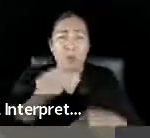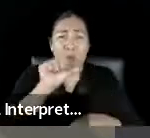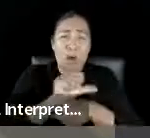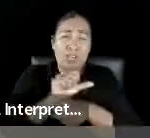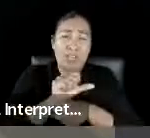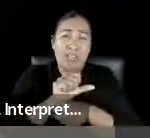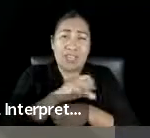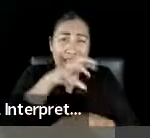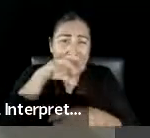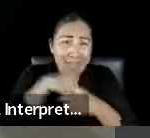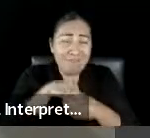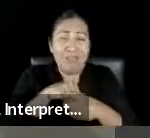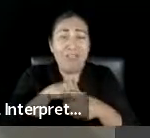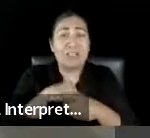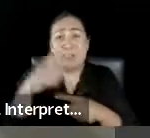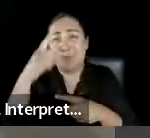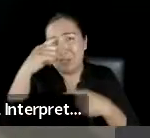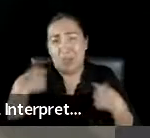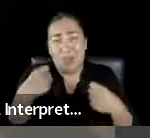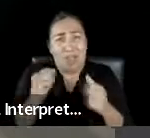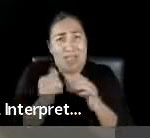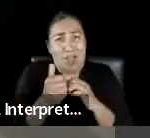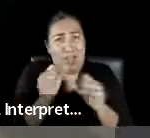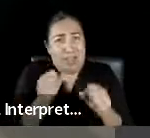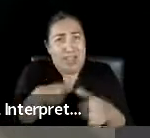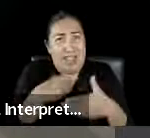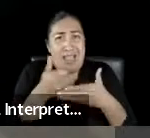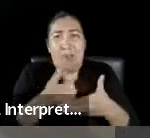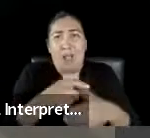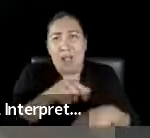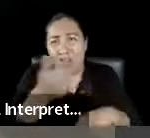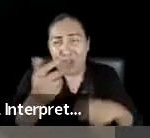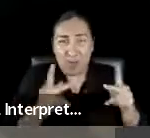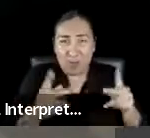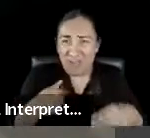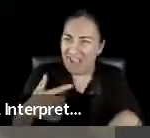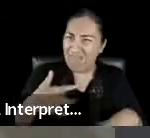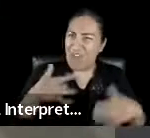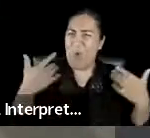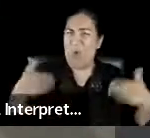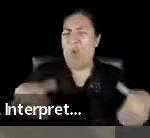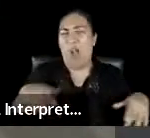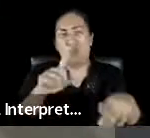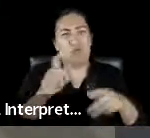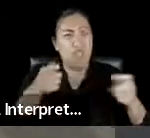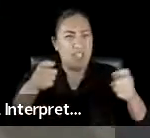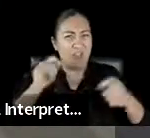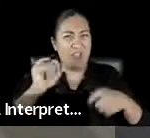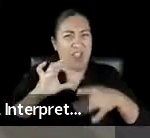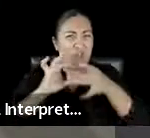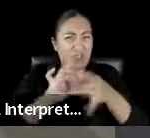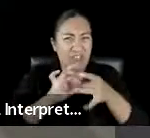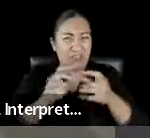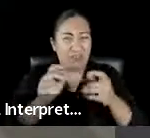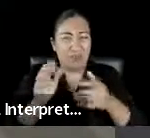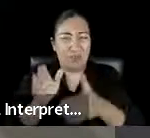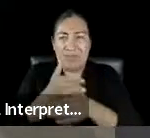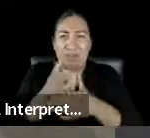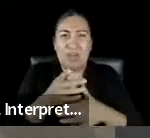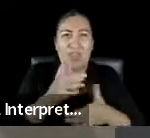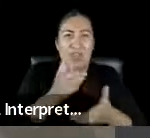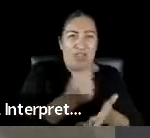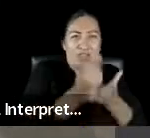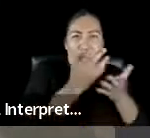to just how can I help other people. And I really just think that you handled that relationship between the therapist and